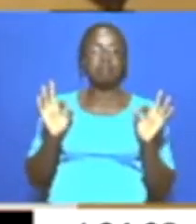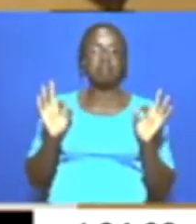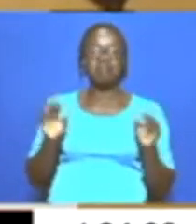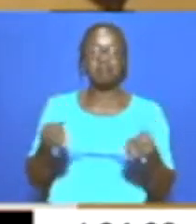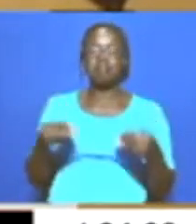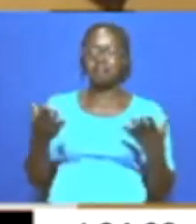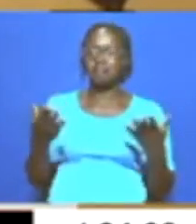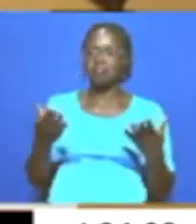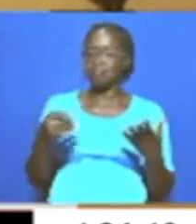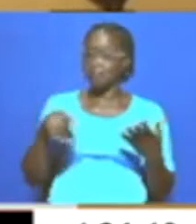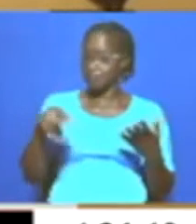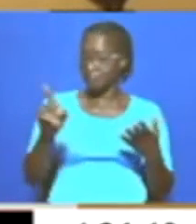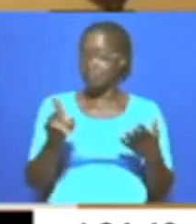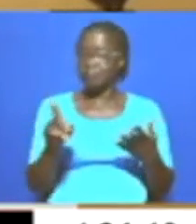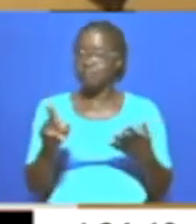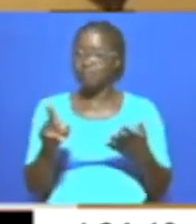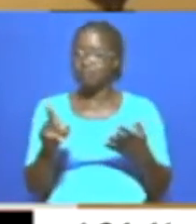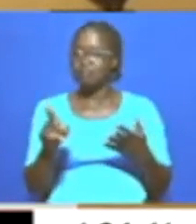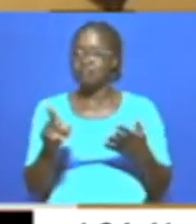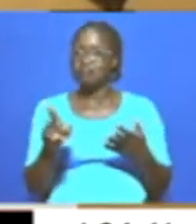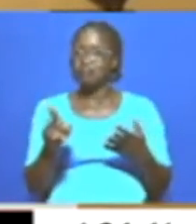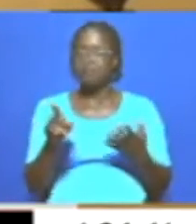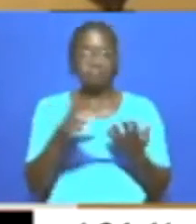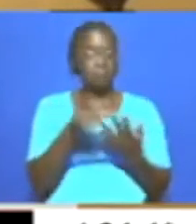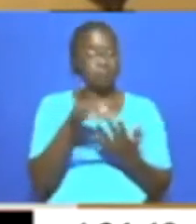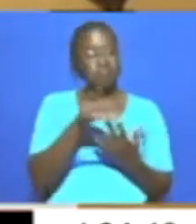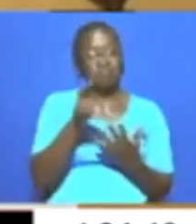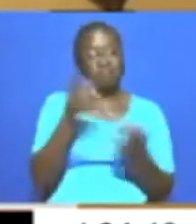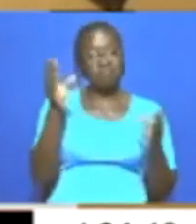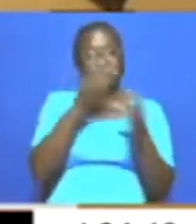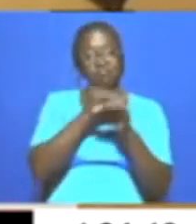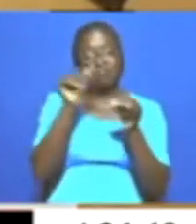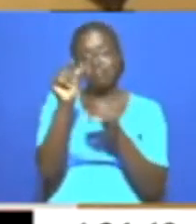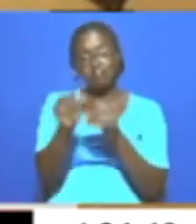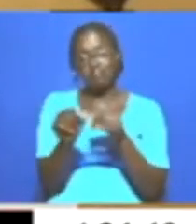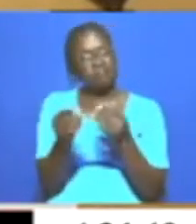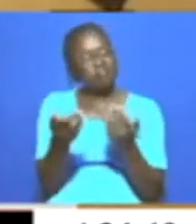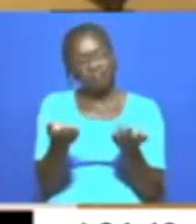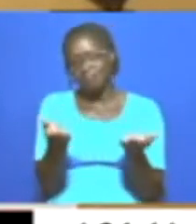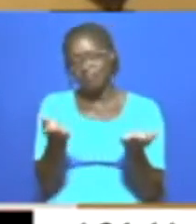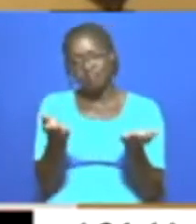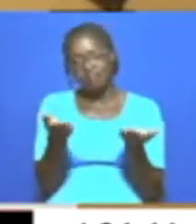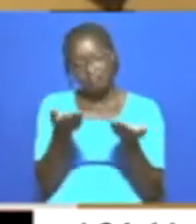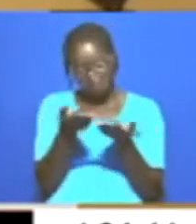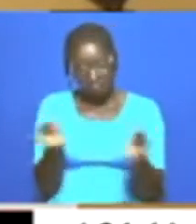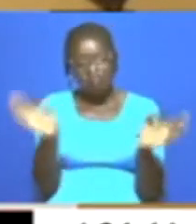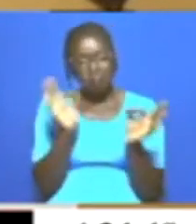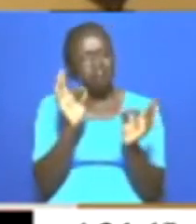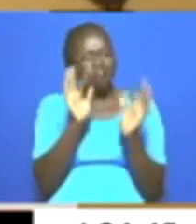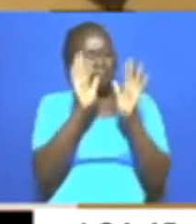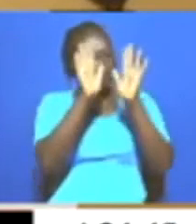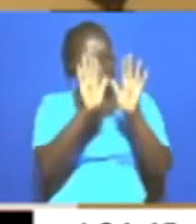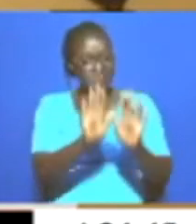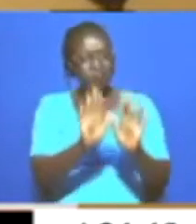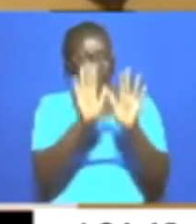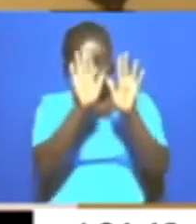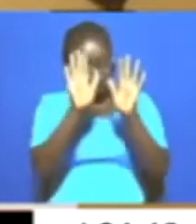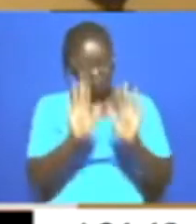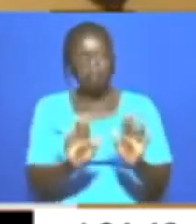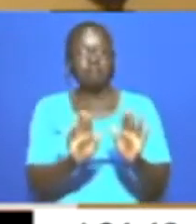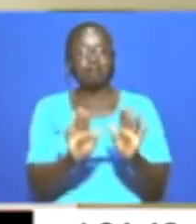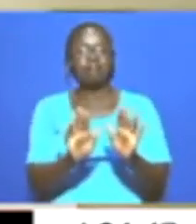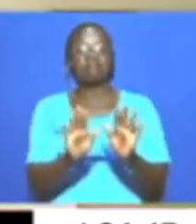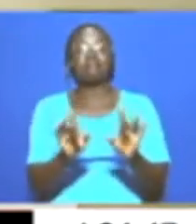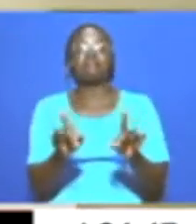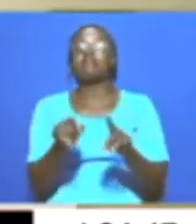Wewe kama una preferred presidential candidate, wewe mpigie debe. Na pia, wewe